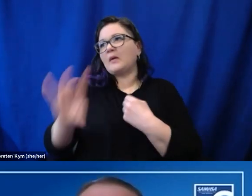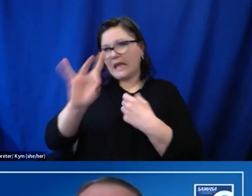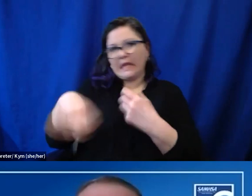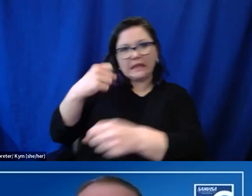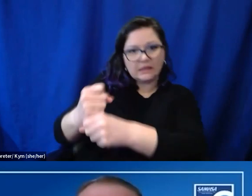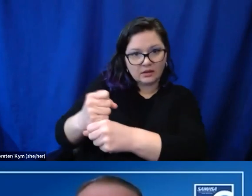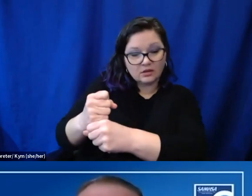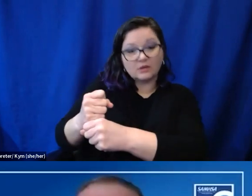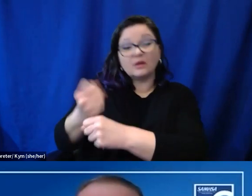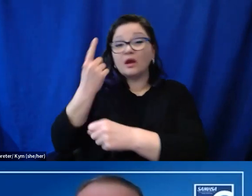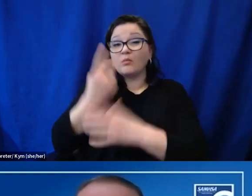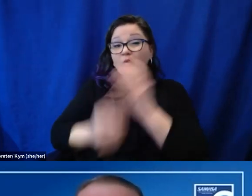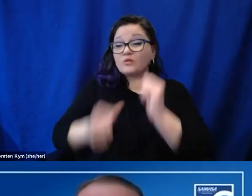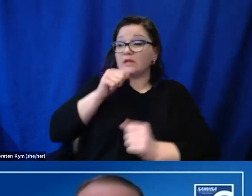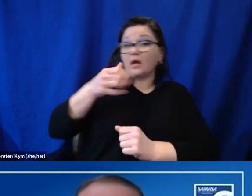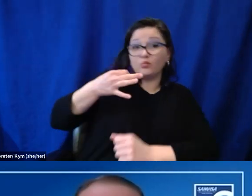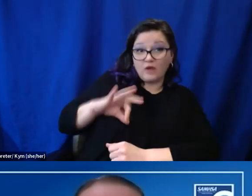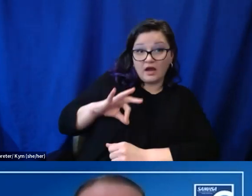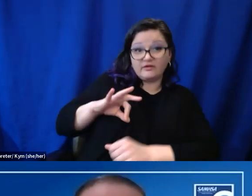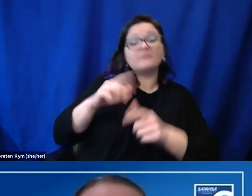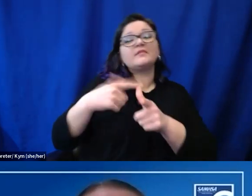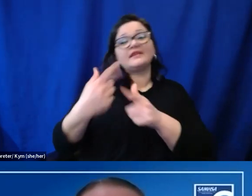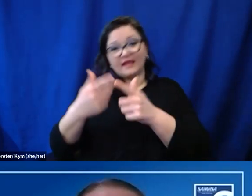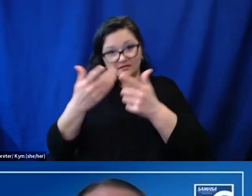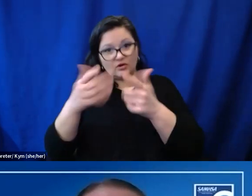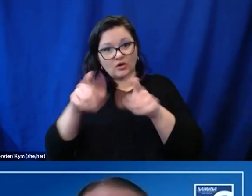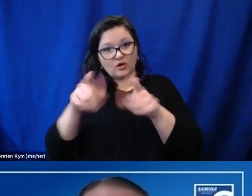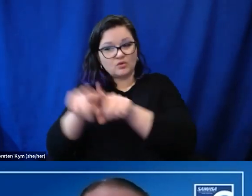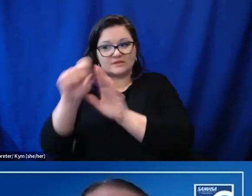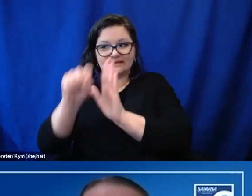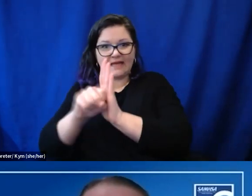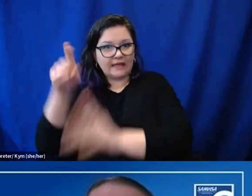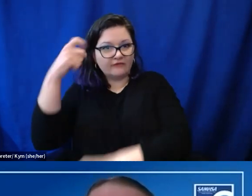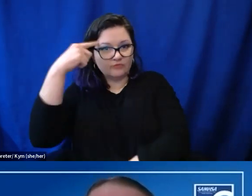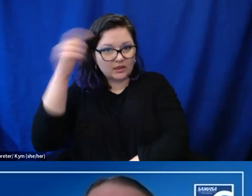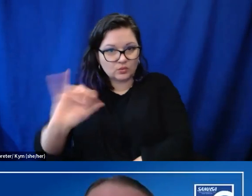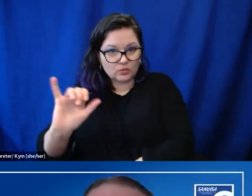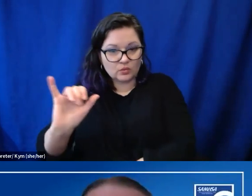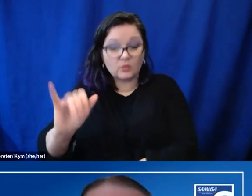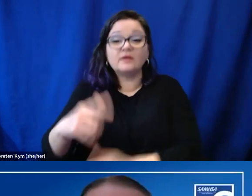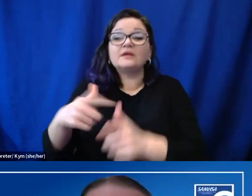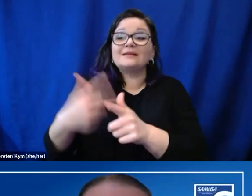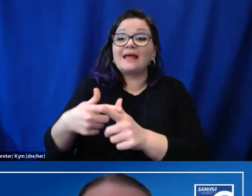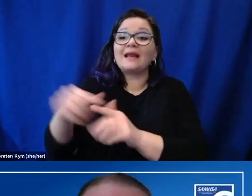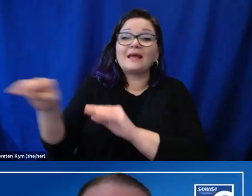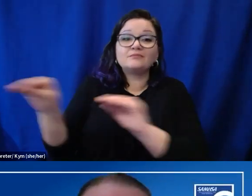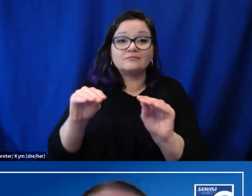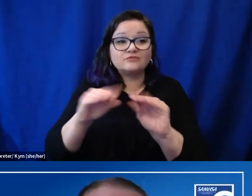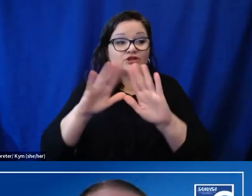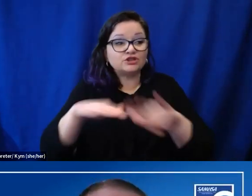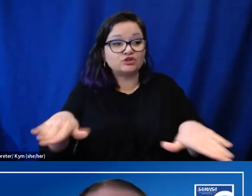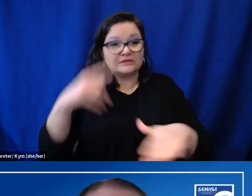a nonprofit setting and then for state government, and then moved over to children's mental health.